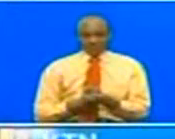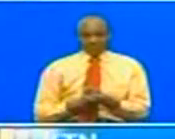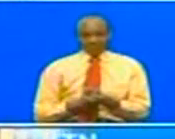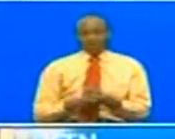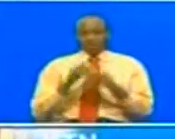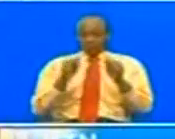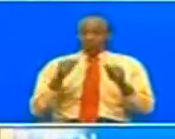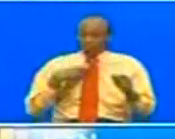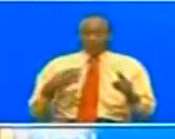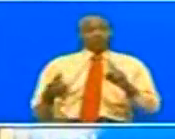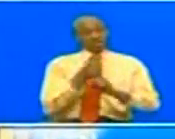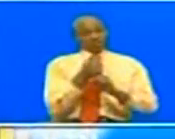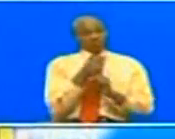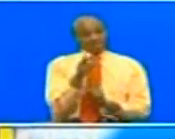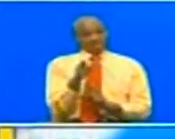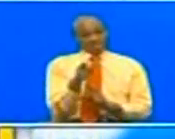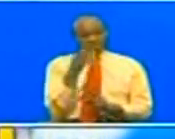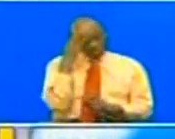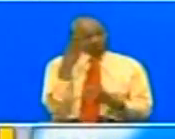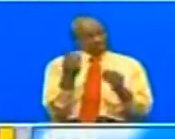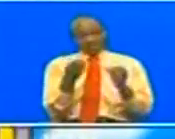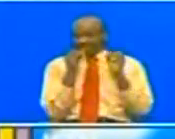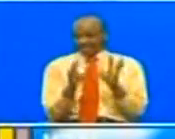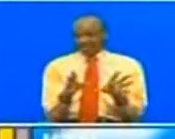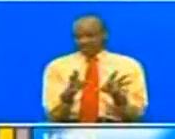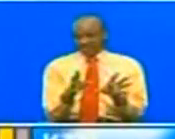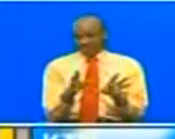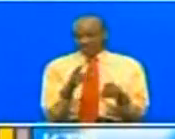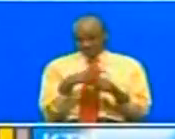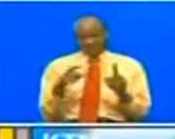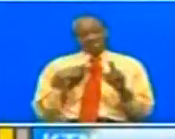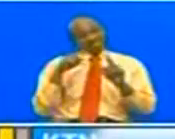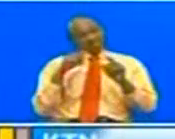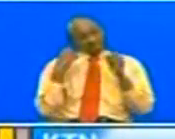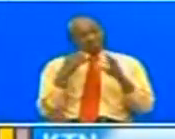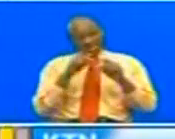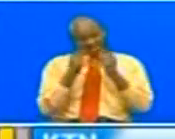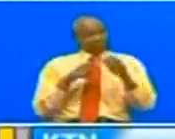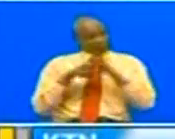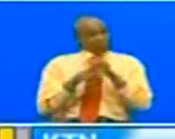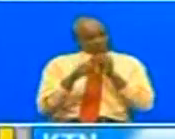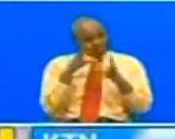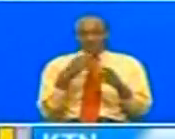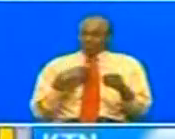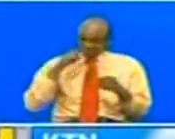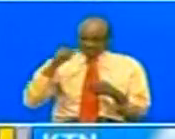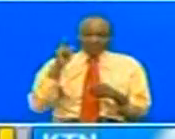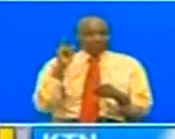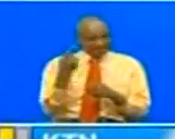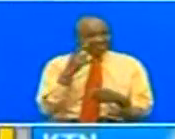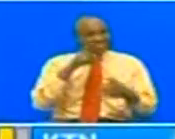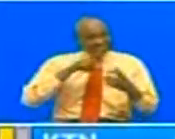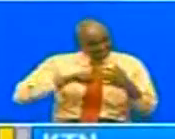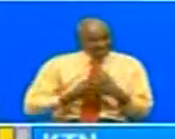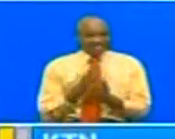to try and achieve. But you know, it won't be easy. We're not a team that scores a lot of goals. And it's difficult when the main